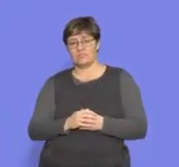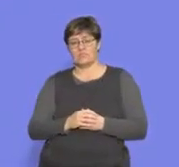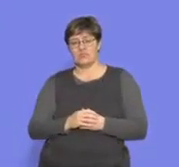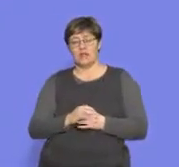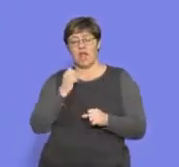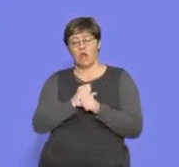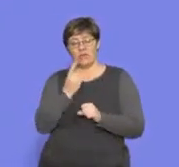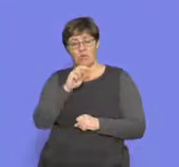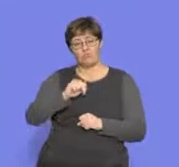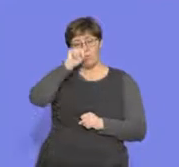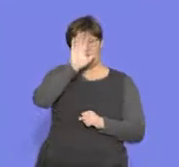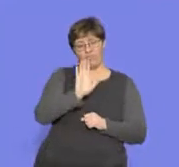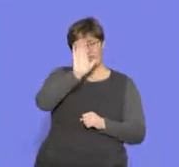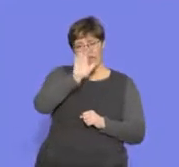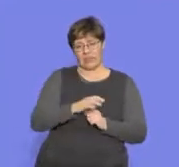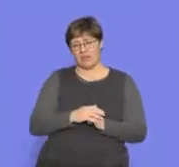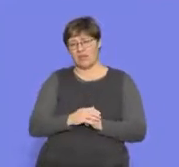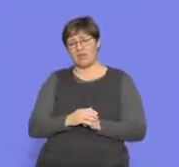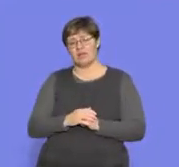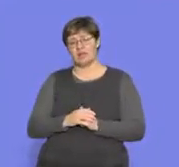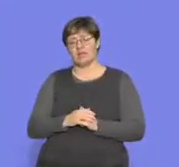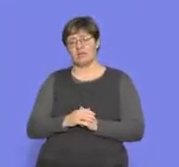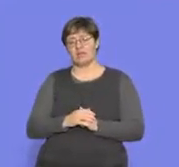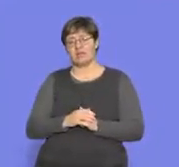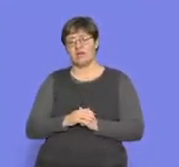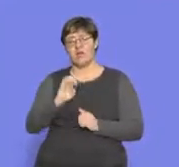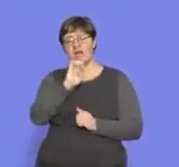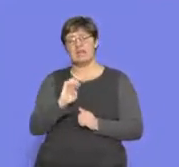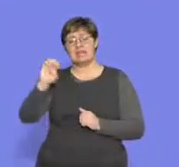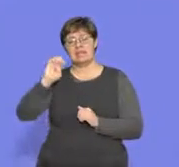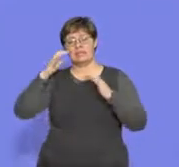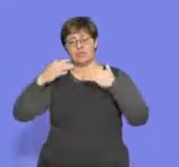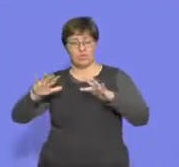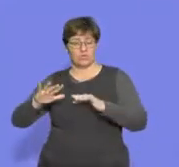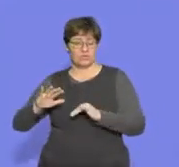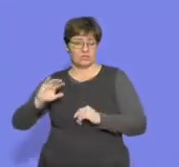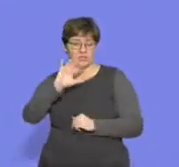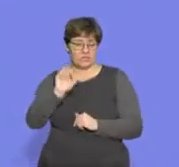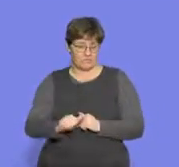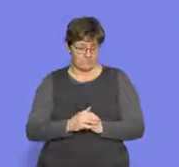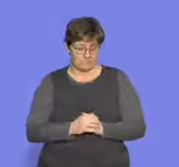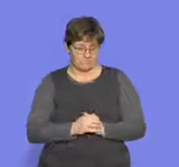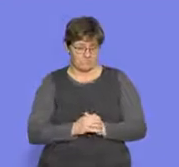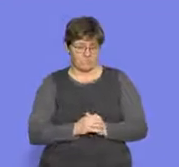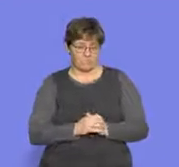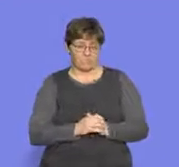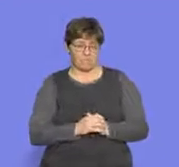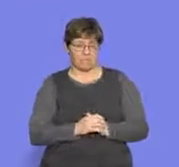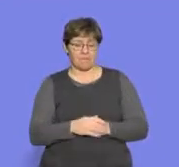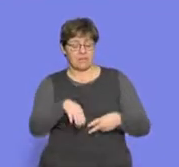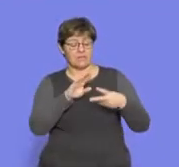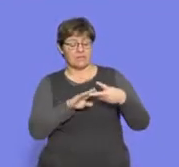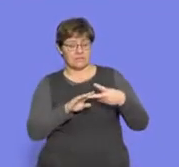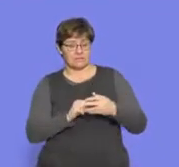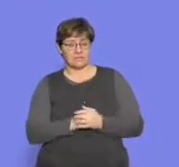northern parts of Gauteng, and along the east coast of South Africa. The next biome